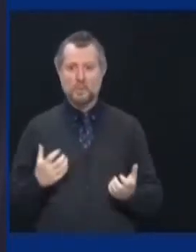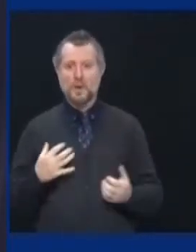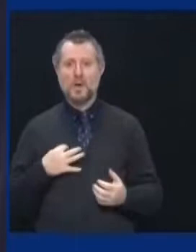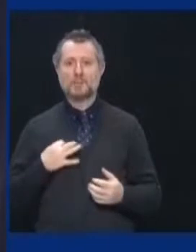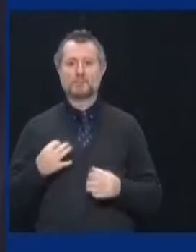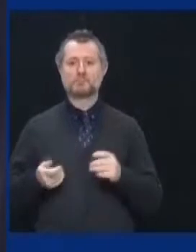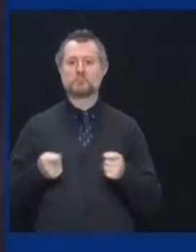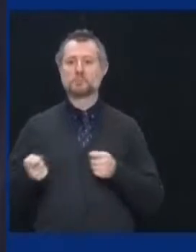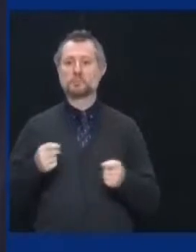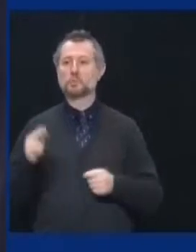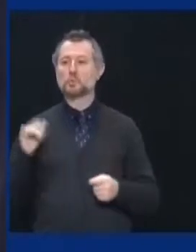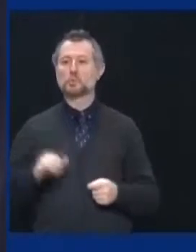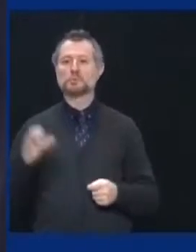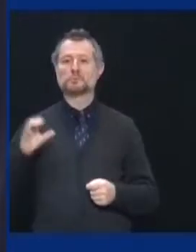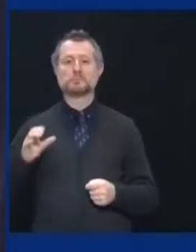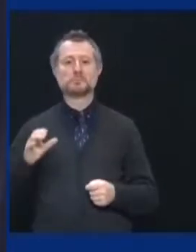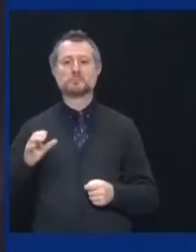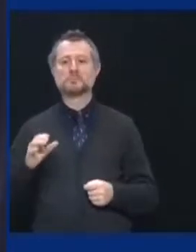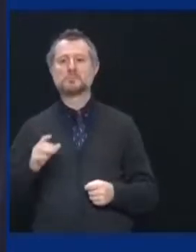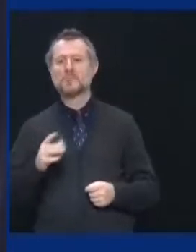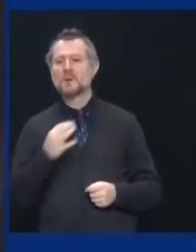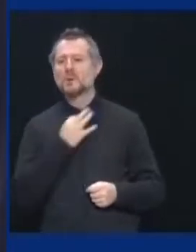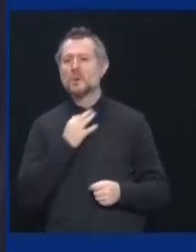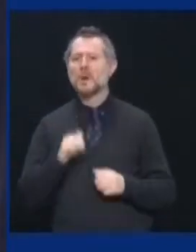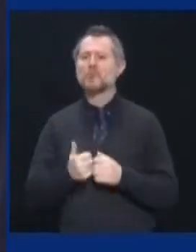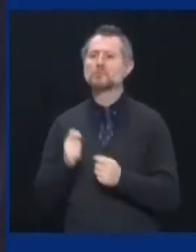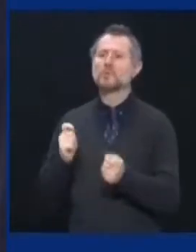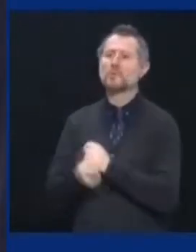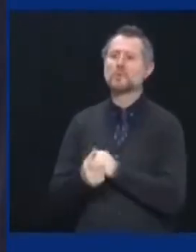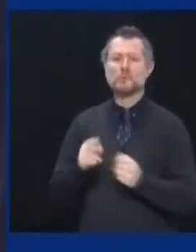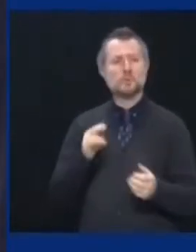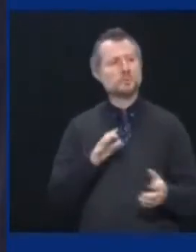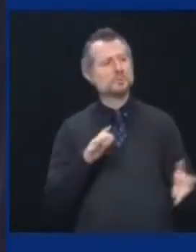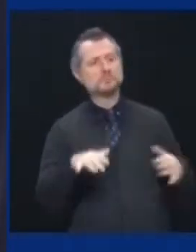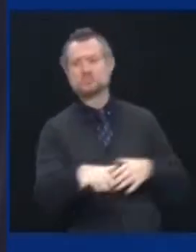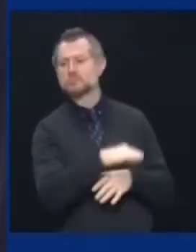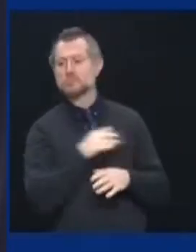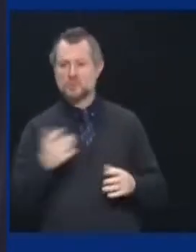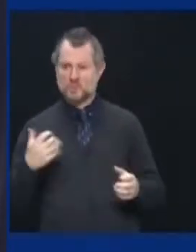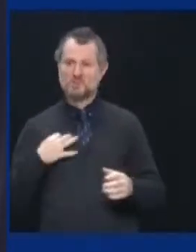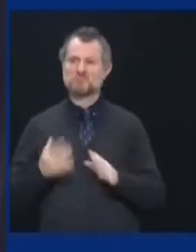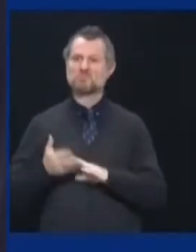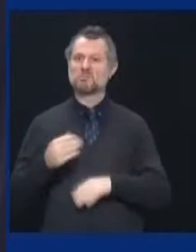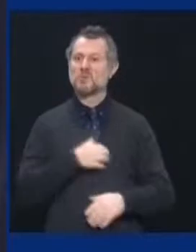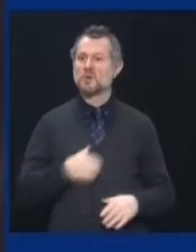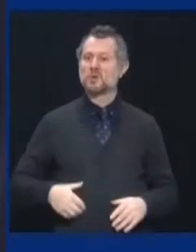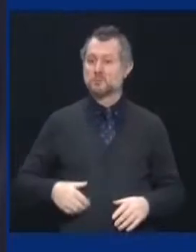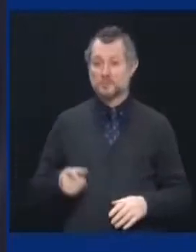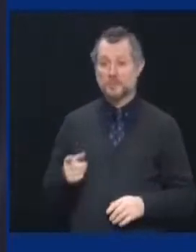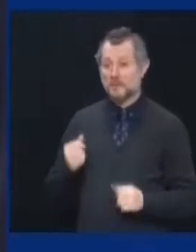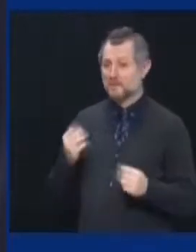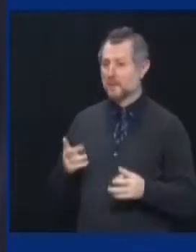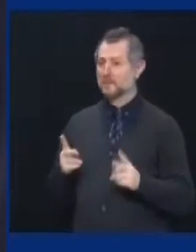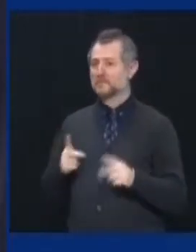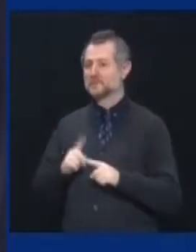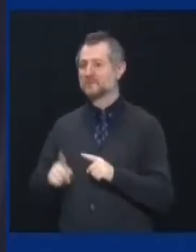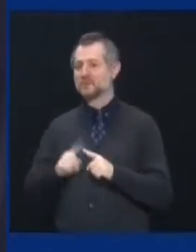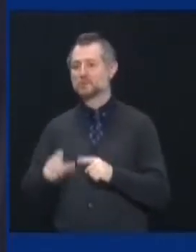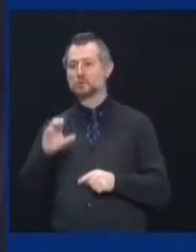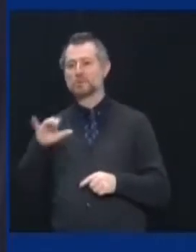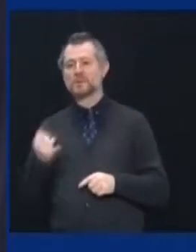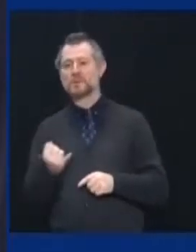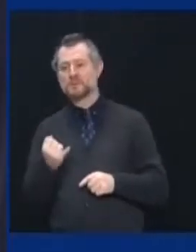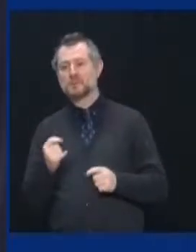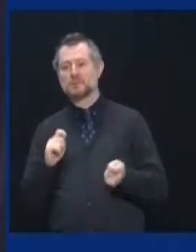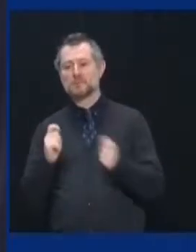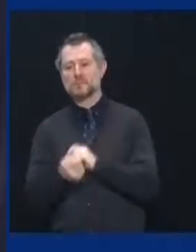City. How would you reform the police department? You have all sorts of criminal justice reform groups. How would you